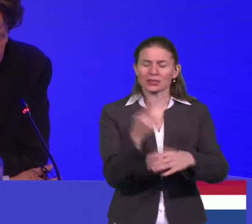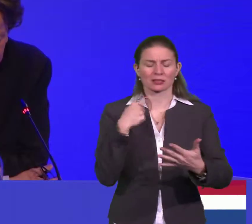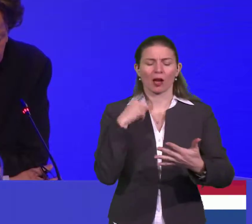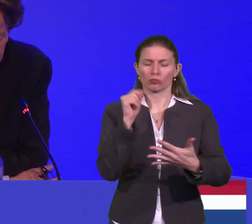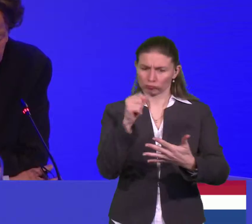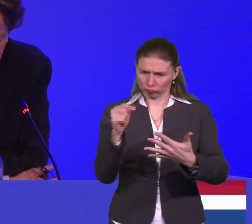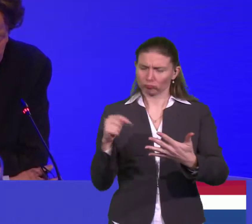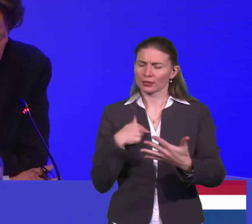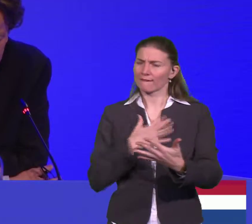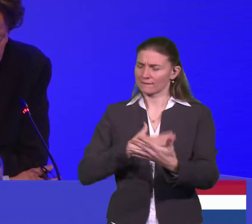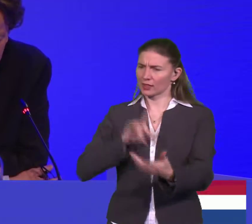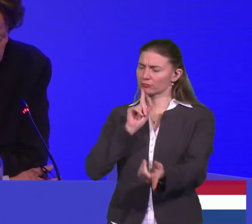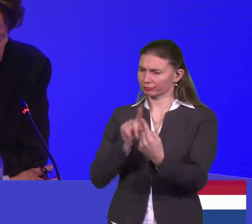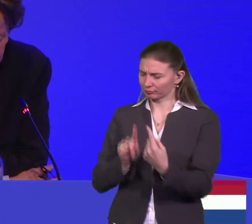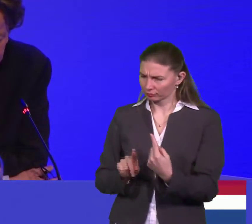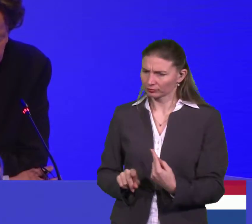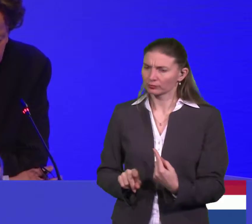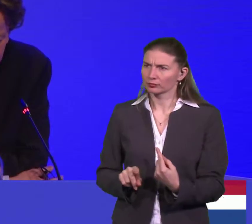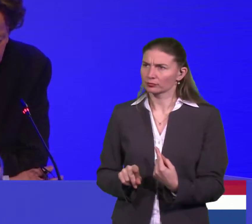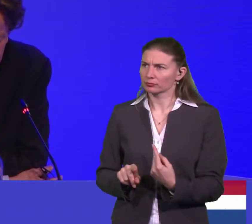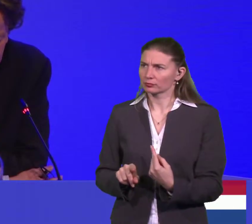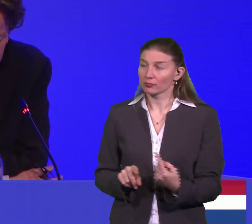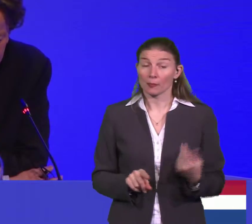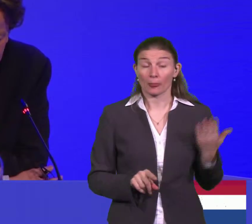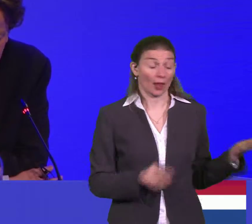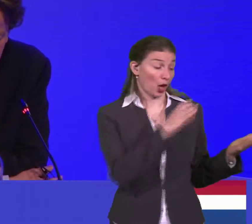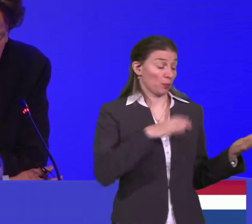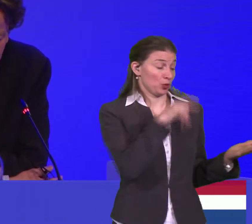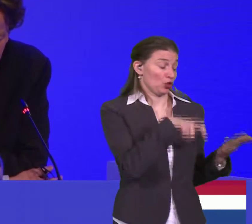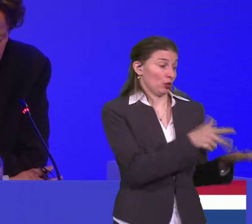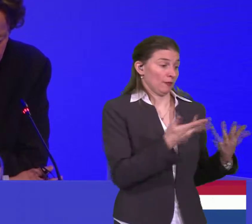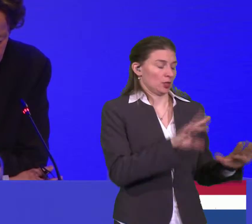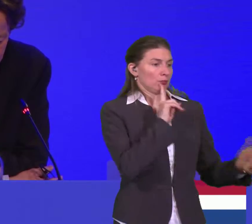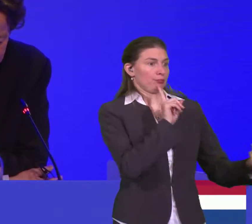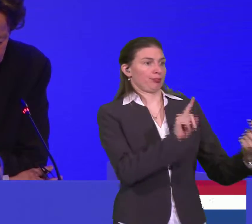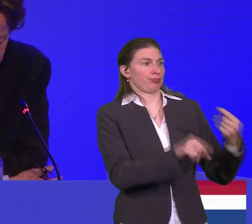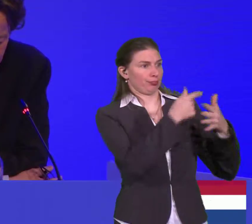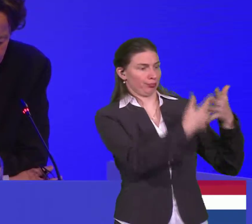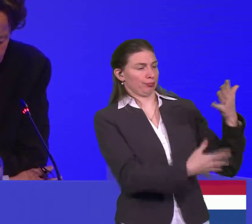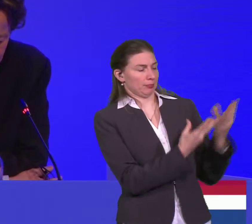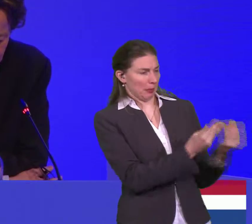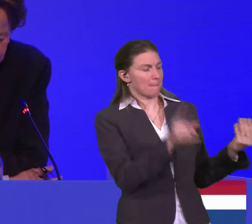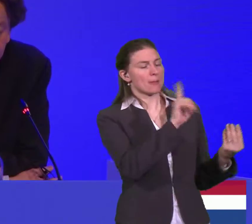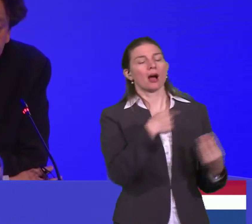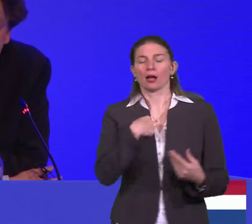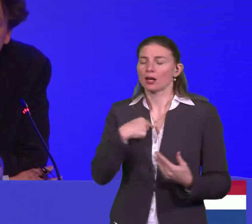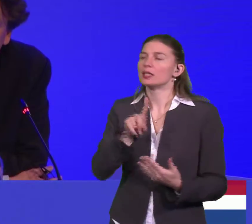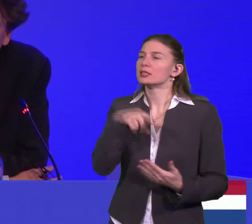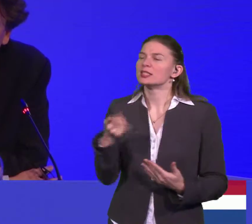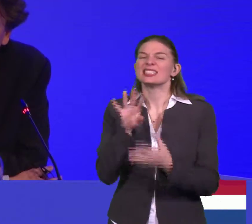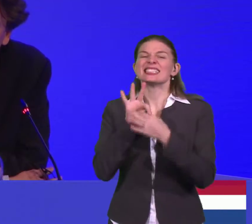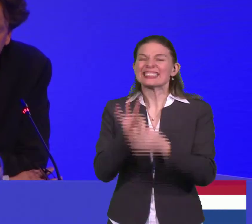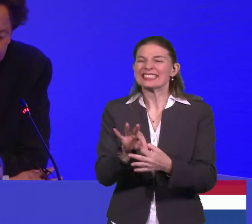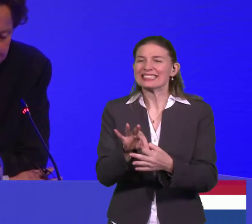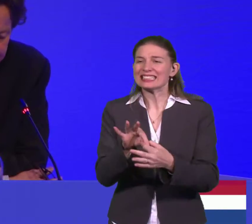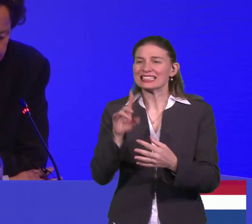think a lot has been said by the Commissioner. Let me say something from the point of view of the Presidency. First of all, questions regarding